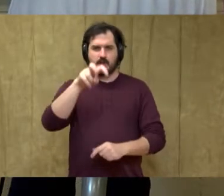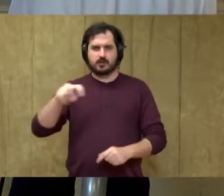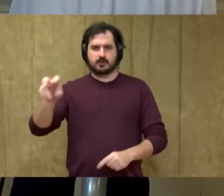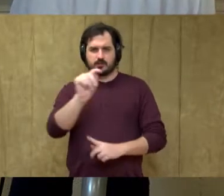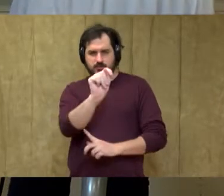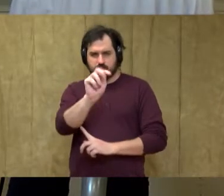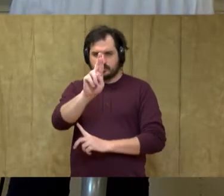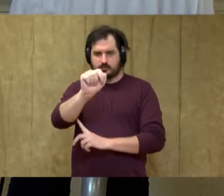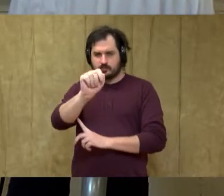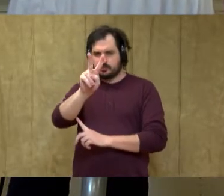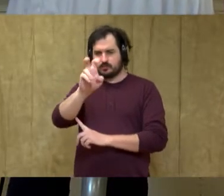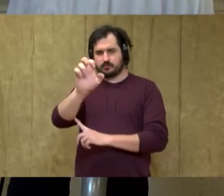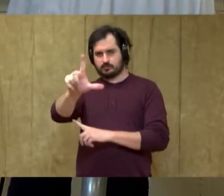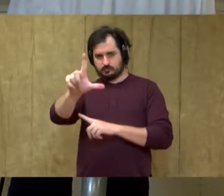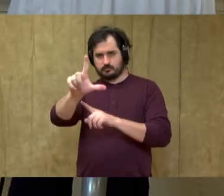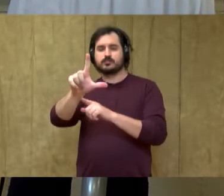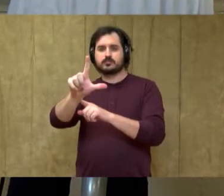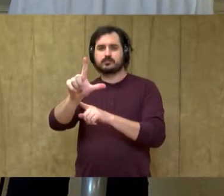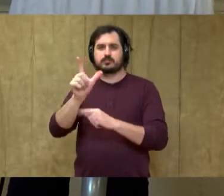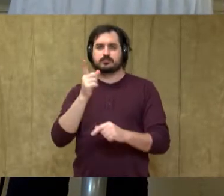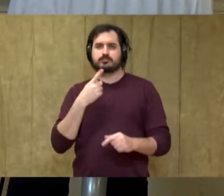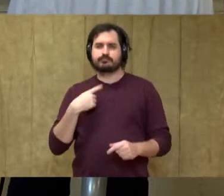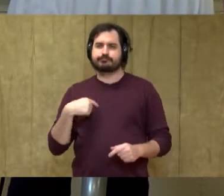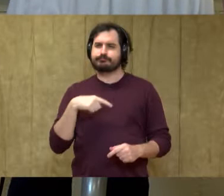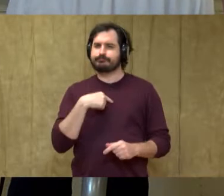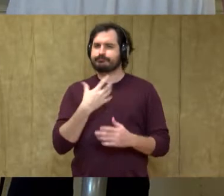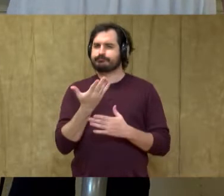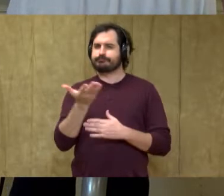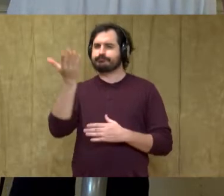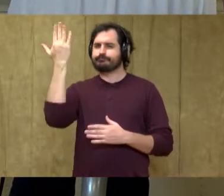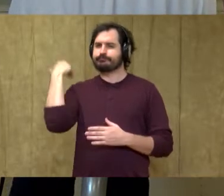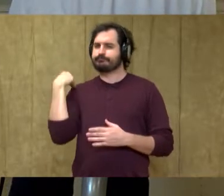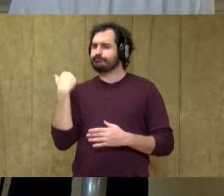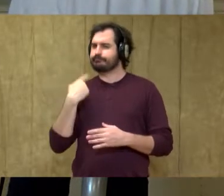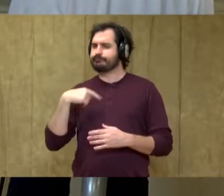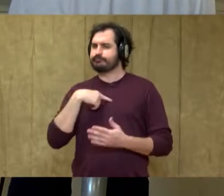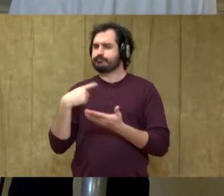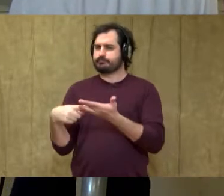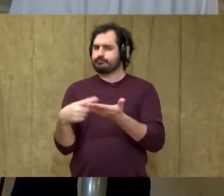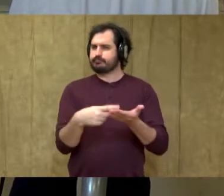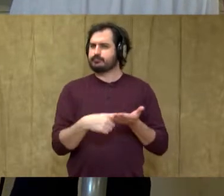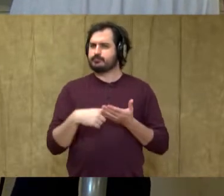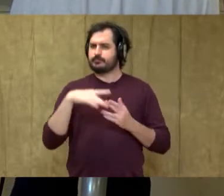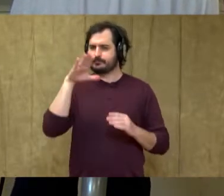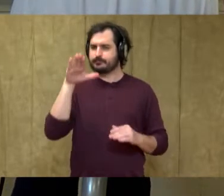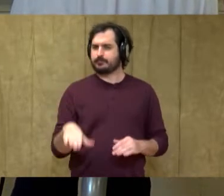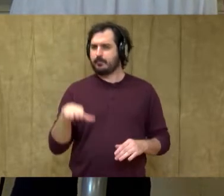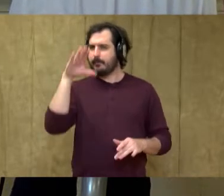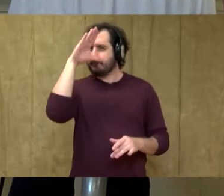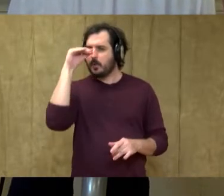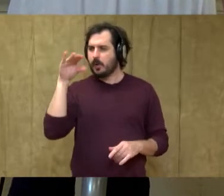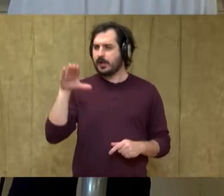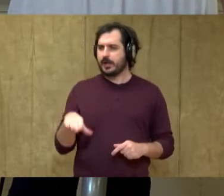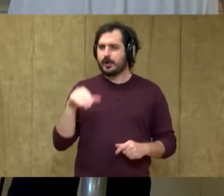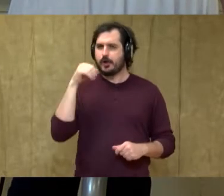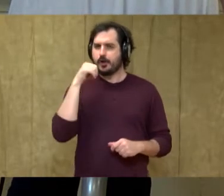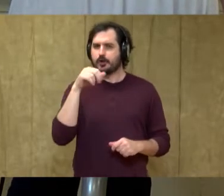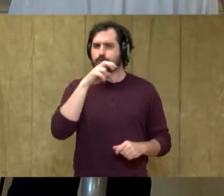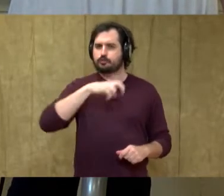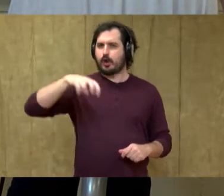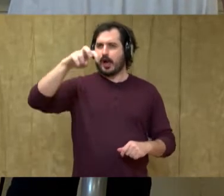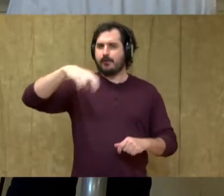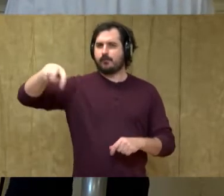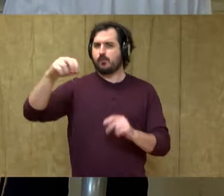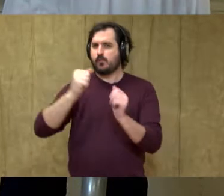boy or a little girl who traveled with his or her family from Georgia to New York. And actually, boys and girls, that was my very